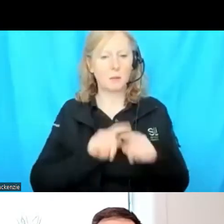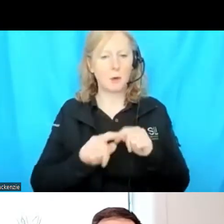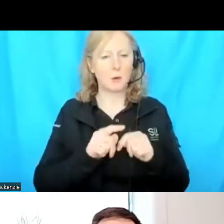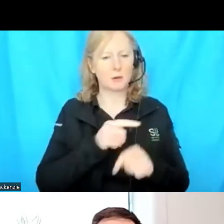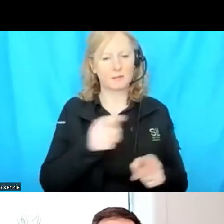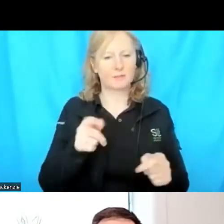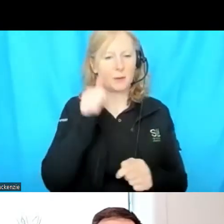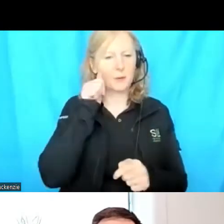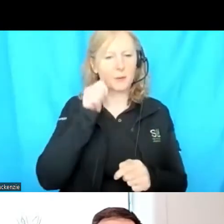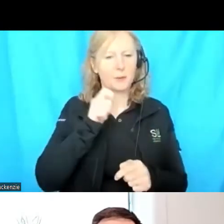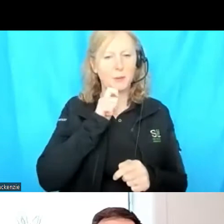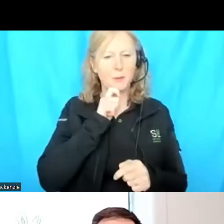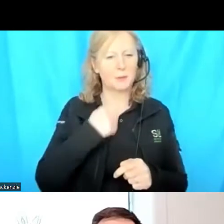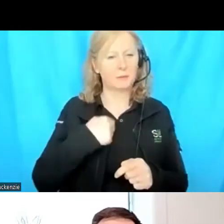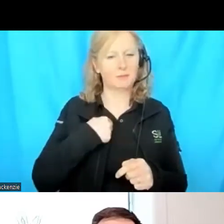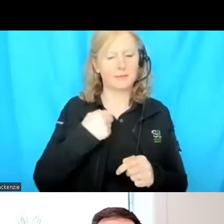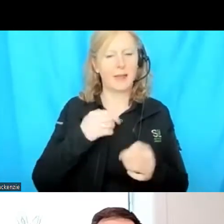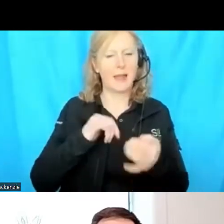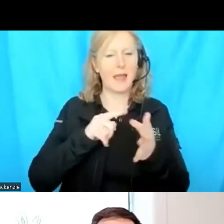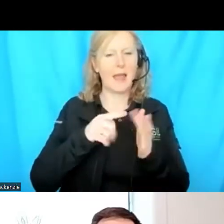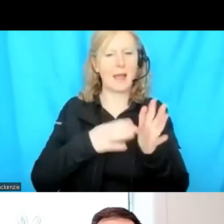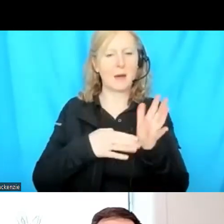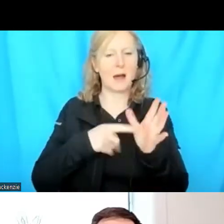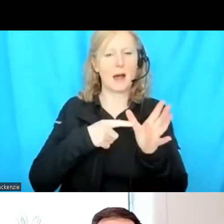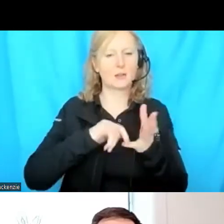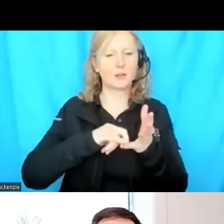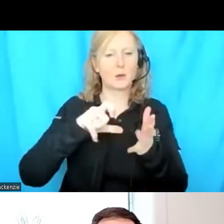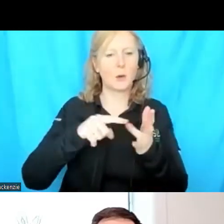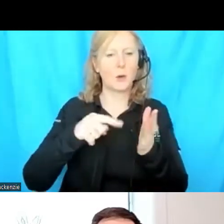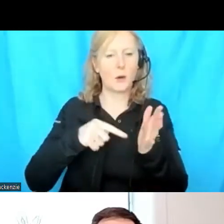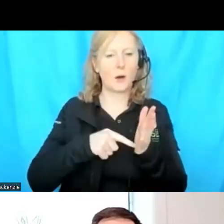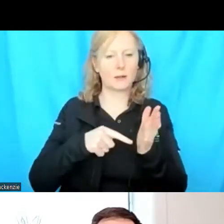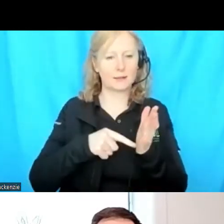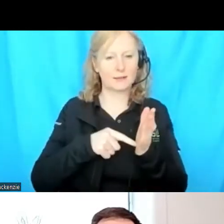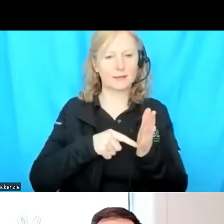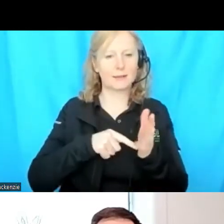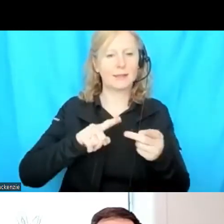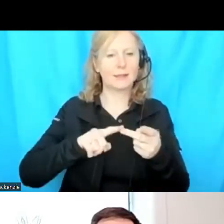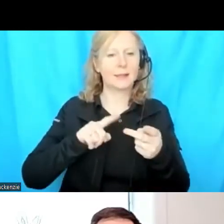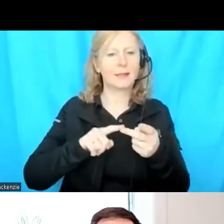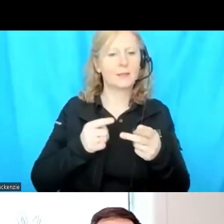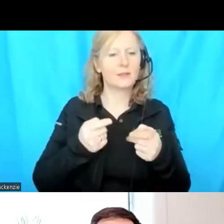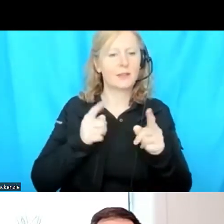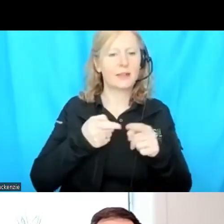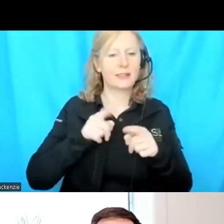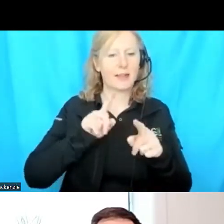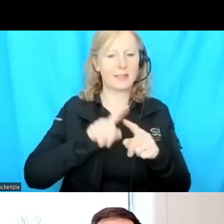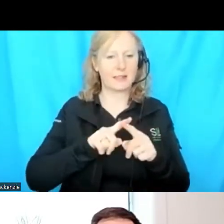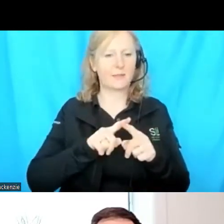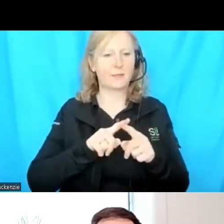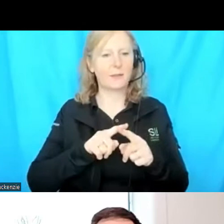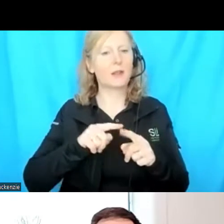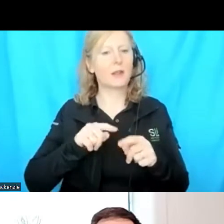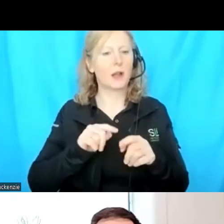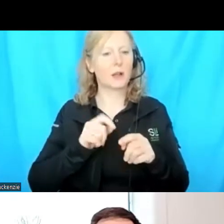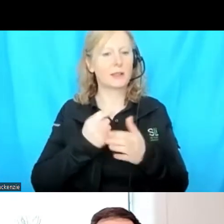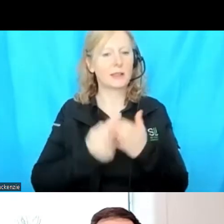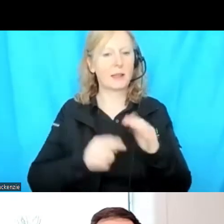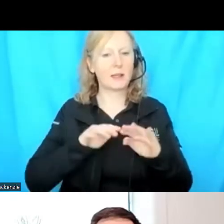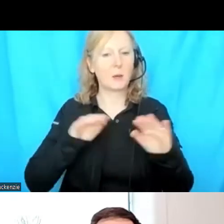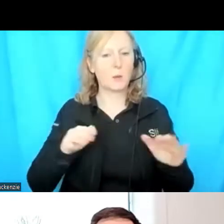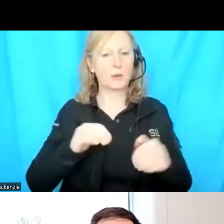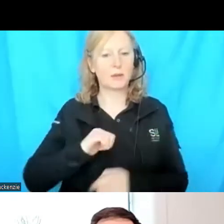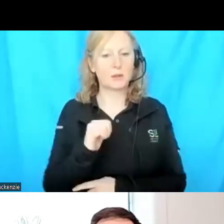but my name is Emma Scott. I'm the Deputy Chief Executive at Disability Equality Scotland. Can I just check before we start, everyone can hear